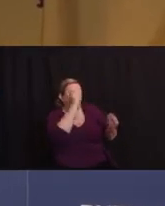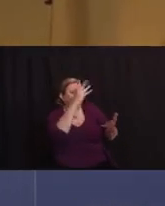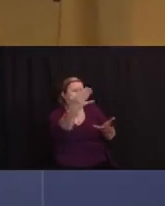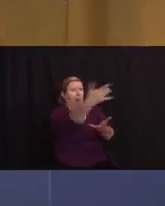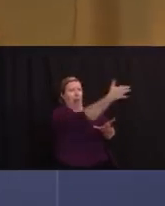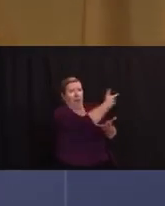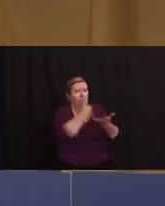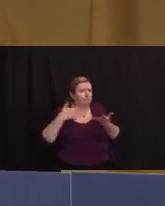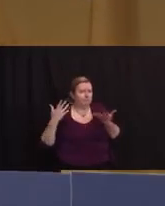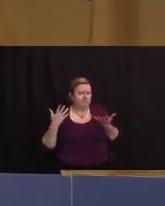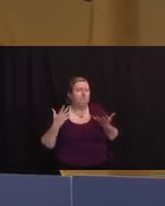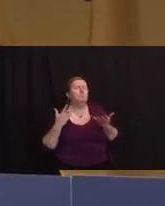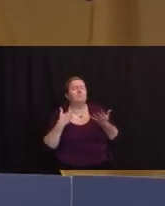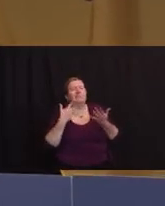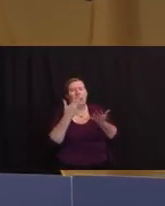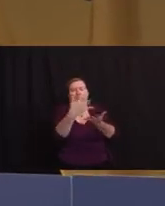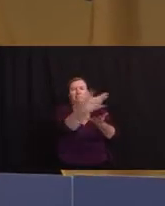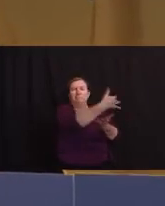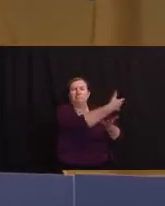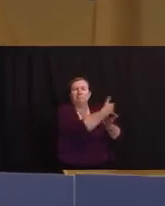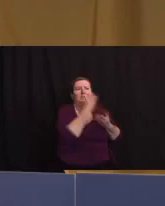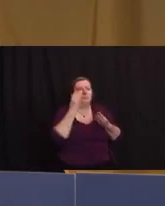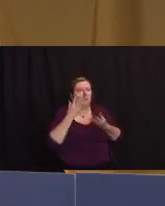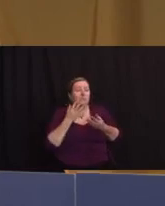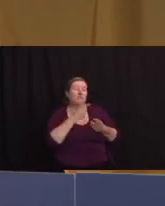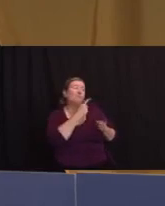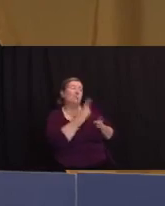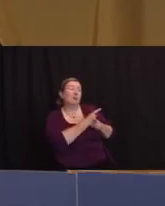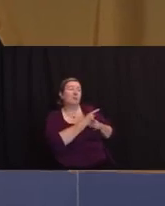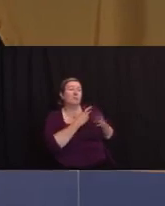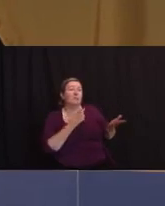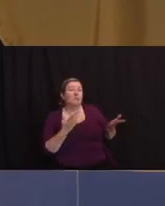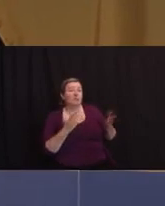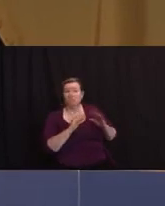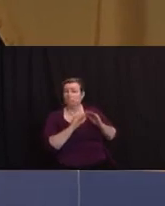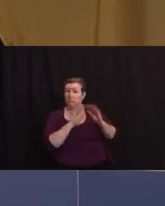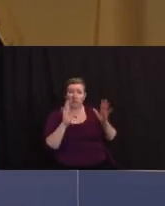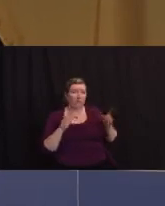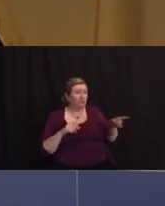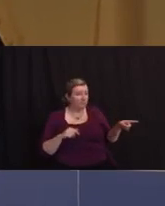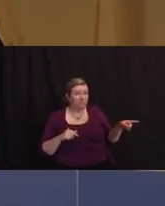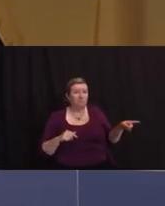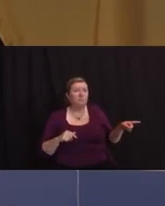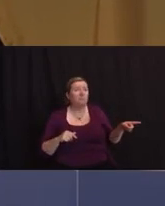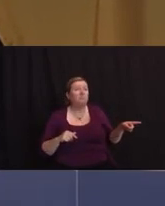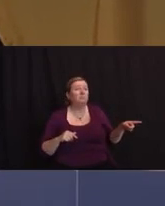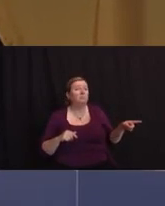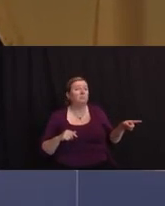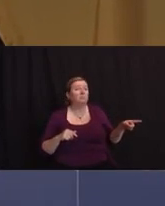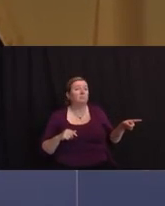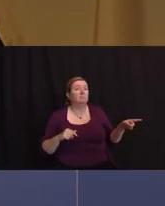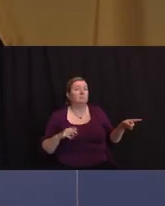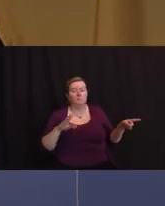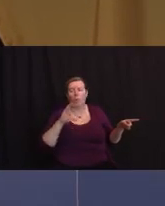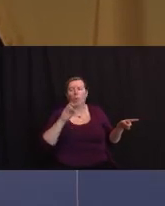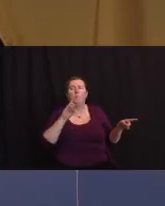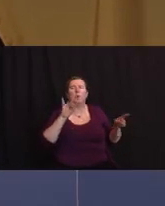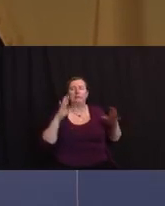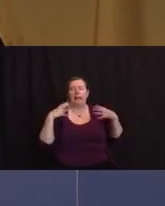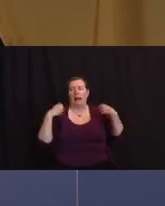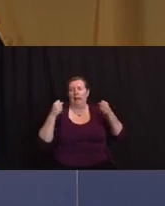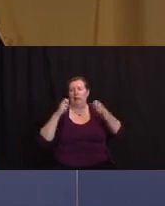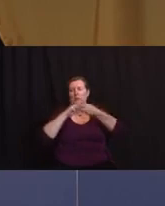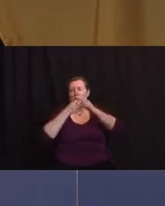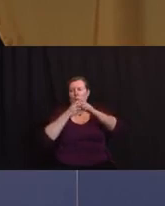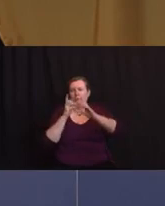And the short answer is, you're absolutely right. Obviously, the more what we call comorbidities, the other health problems you have, the more